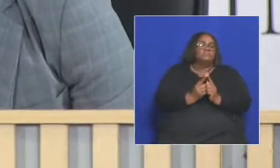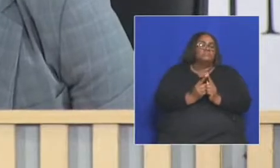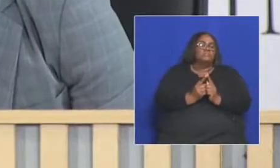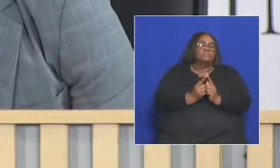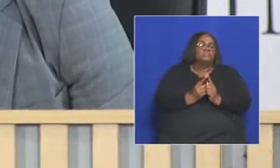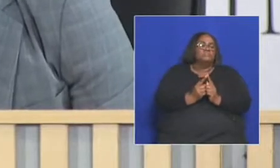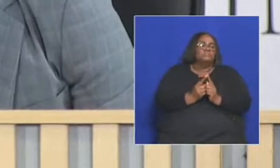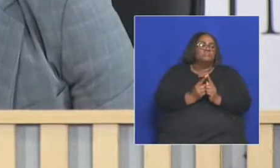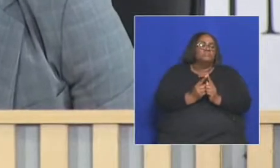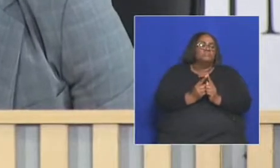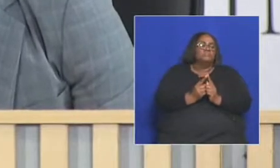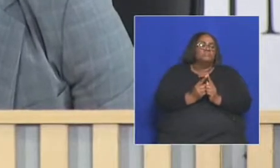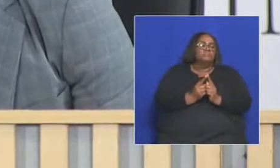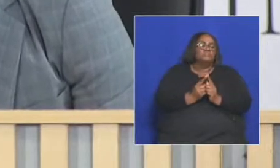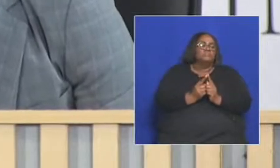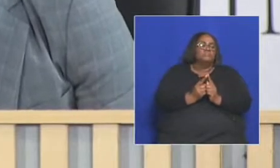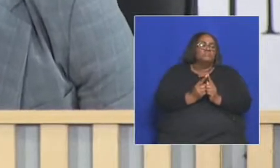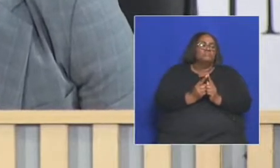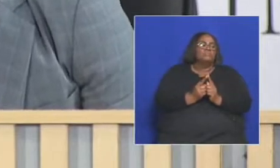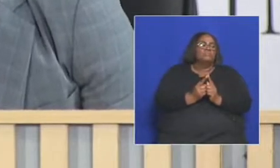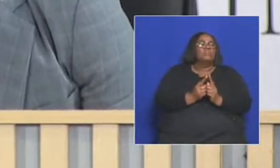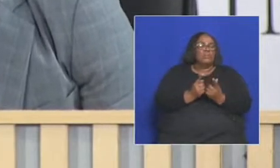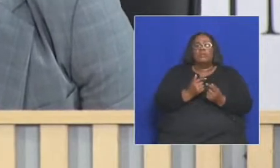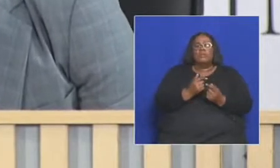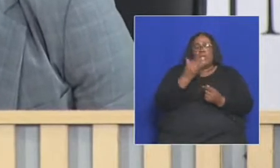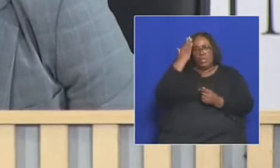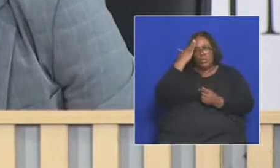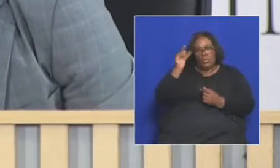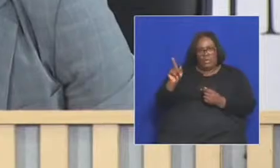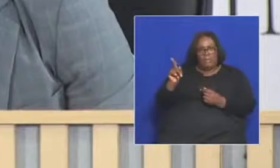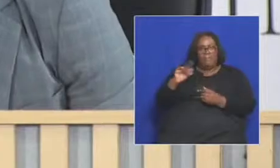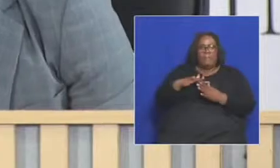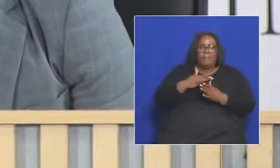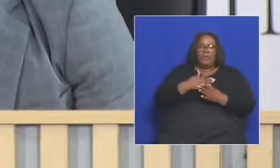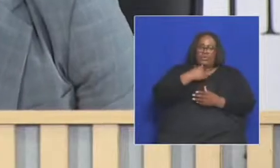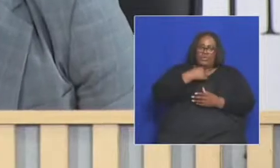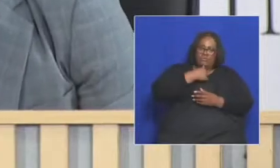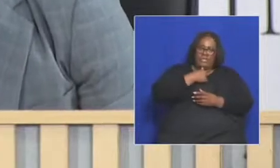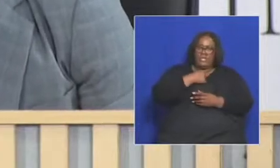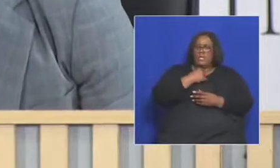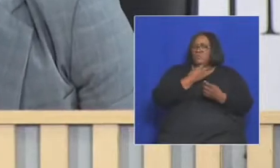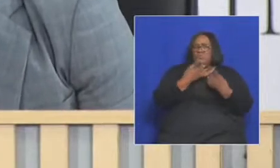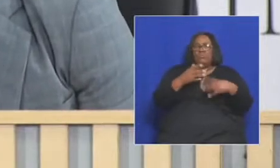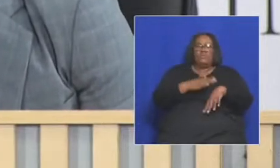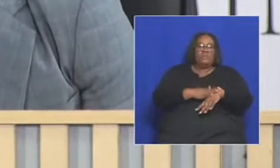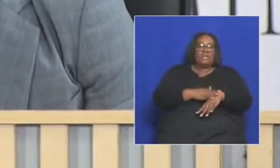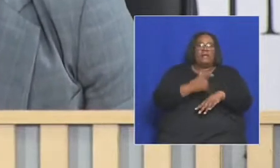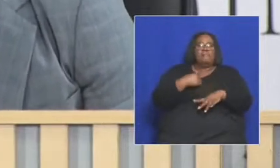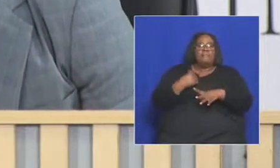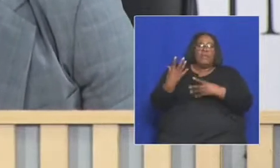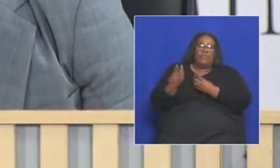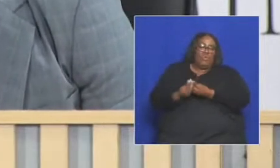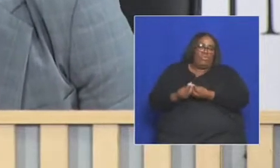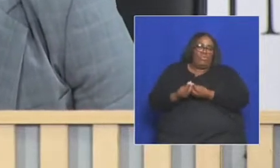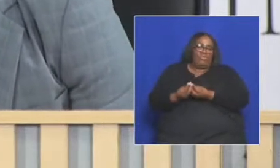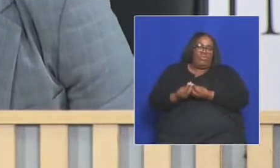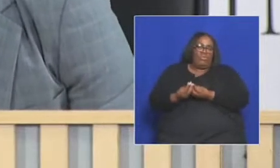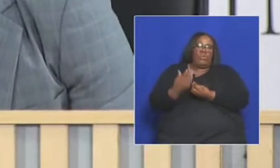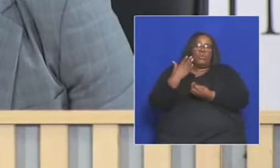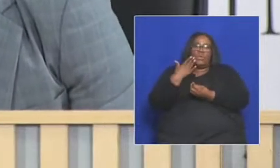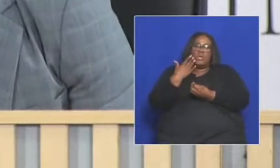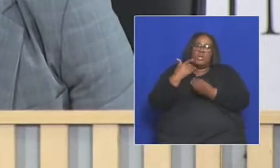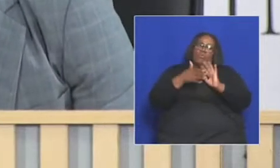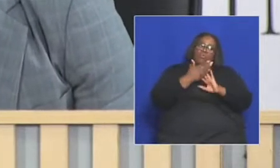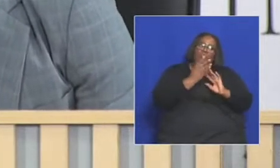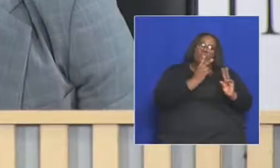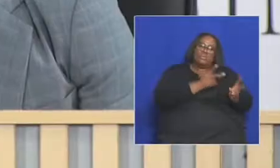up knowing him because of myself. Most of the time I was him when I go to see him.